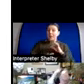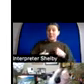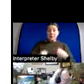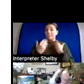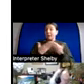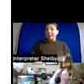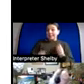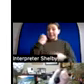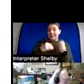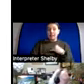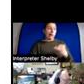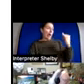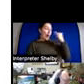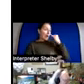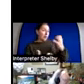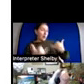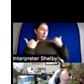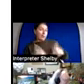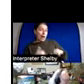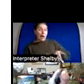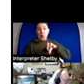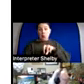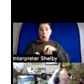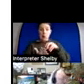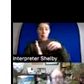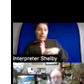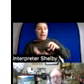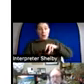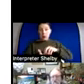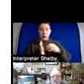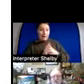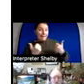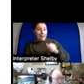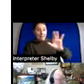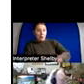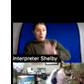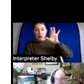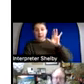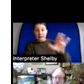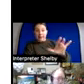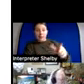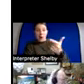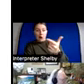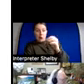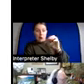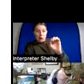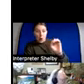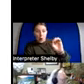yeah if you'd like to play cookies cookie cookie game click on the go light